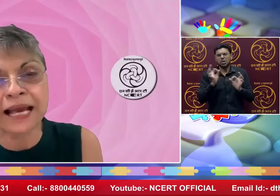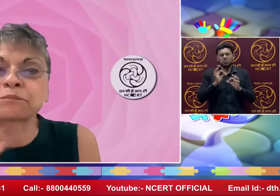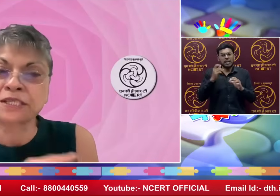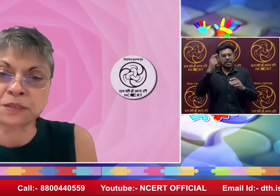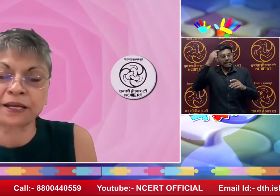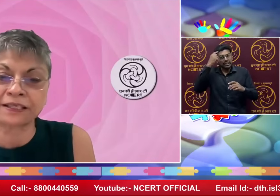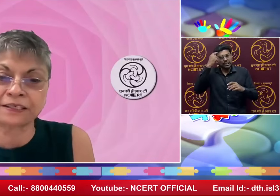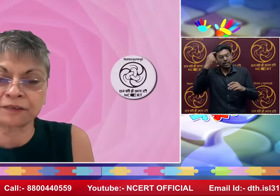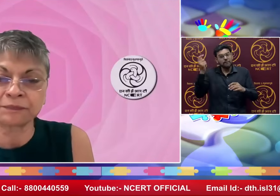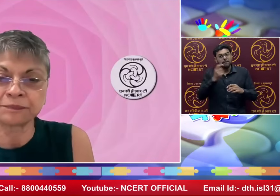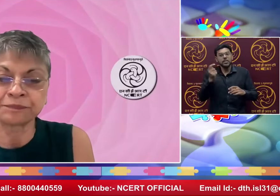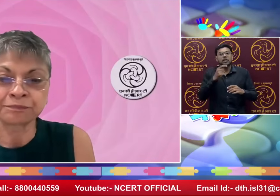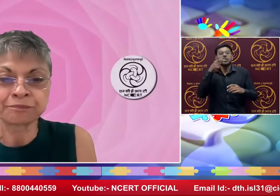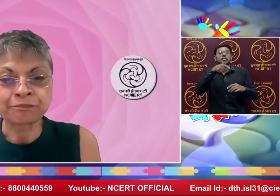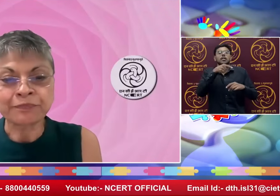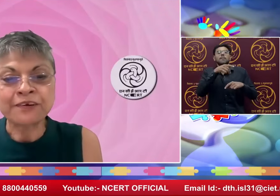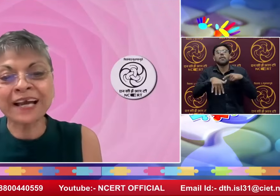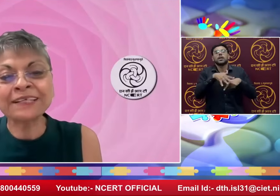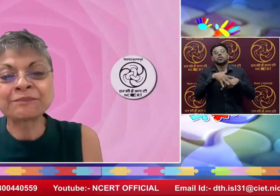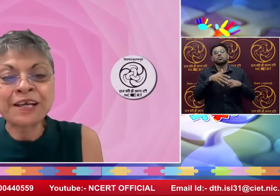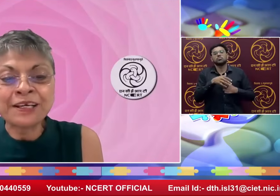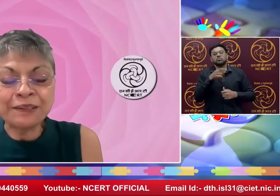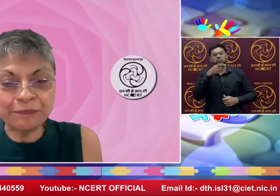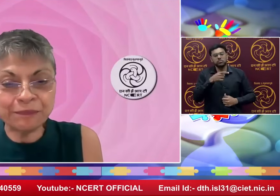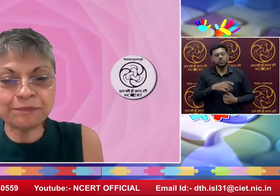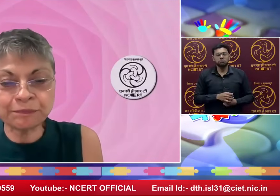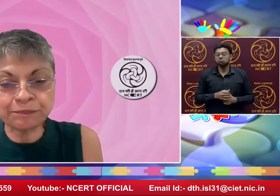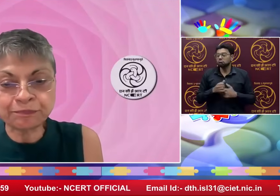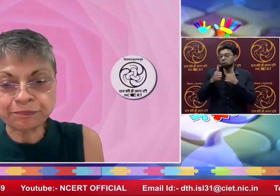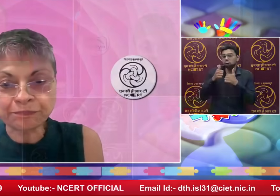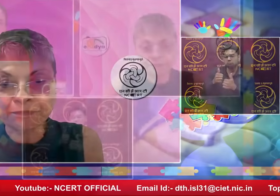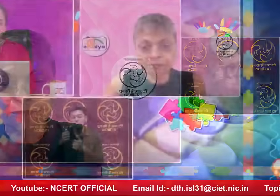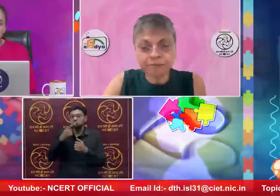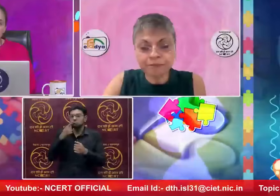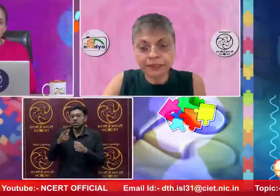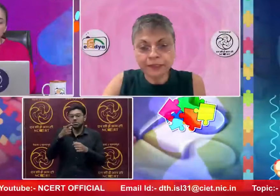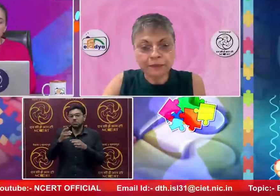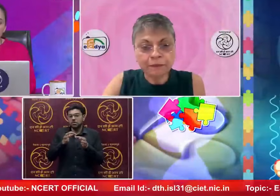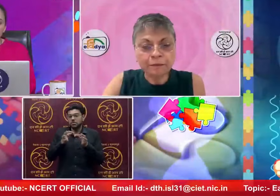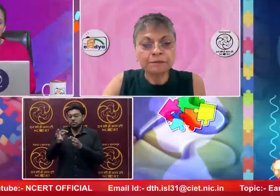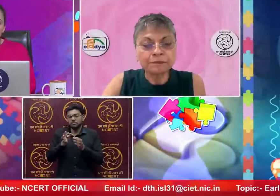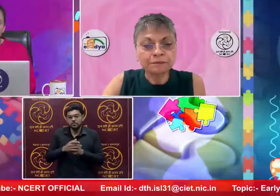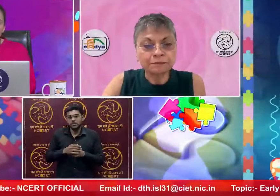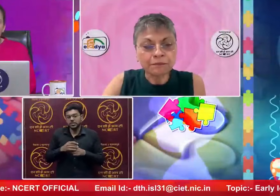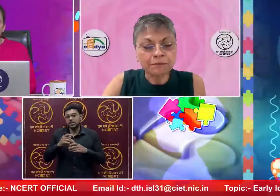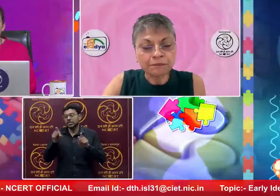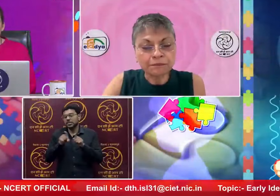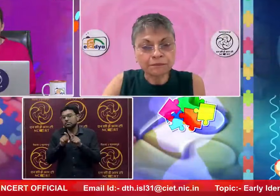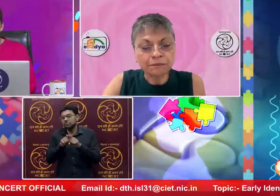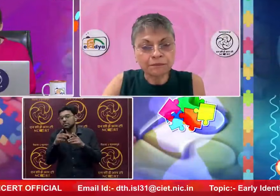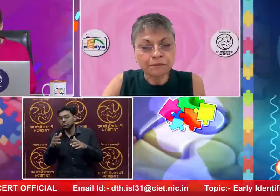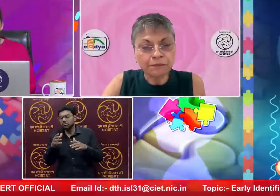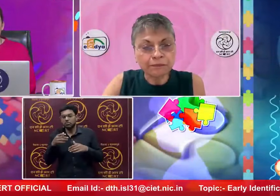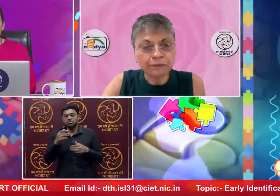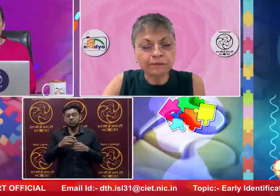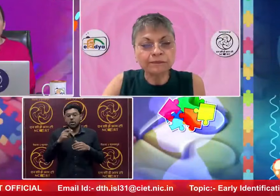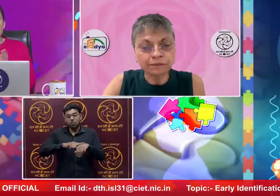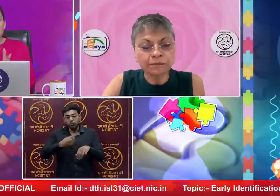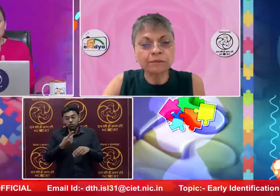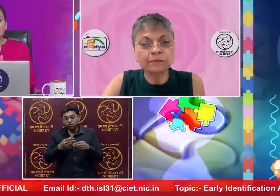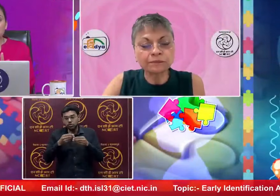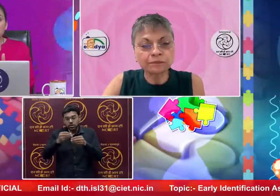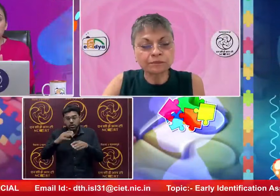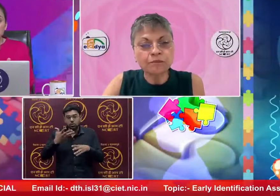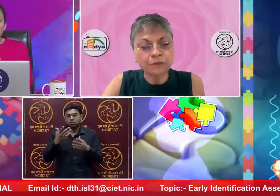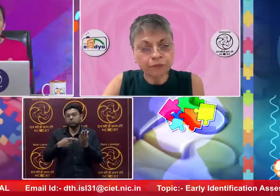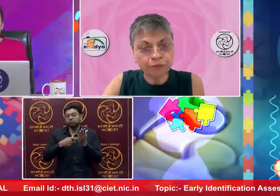coming from that perspective. Very, very well Right. said, ma'am. Very well said. In order to facilitate, in order to provide them the opportunities,